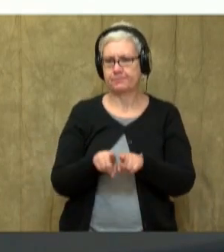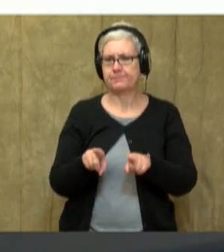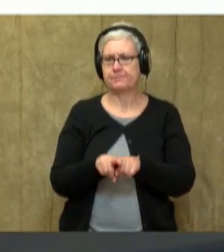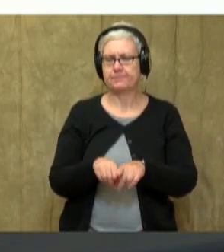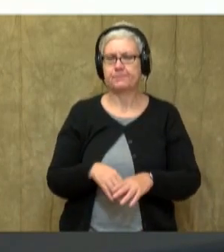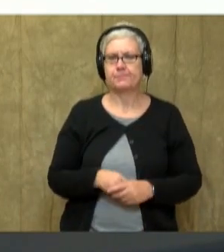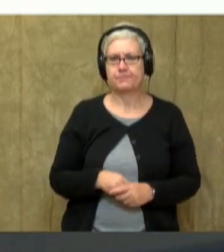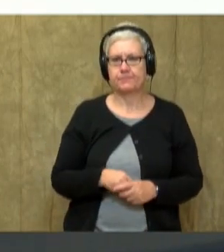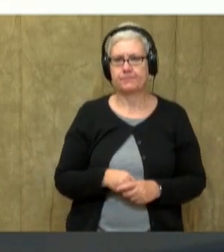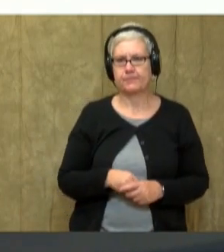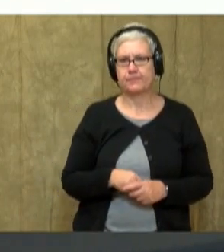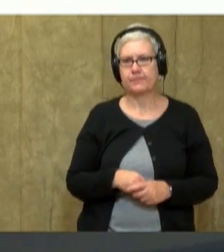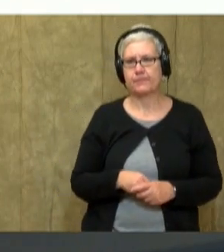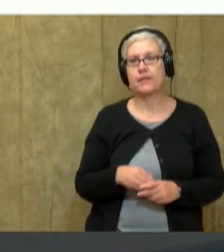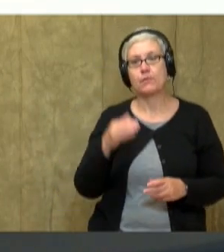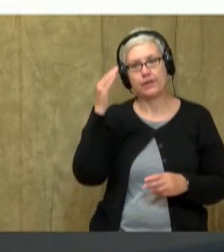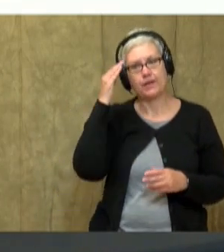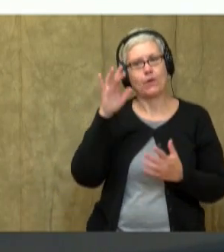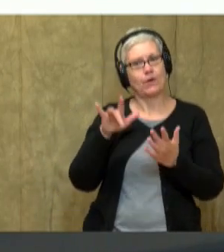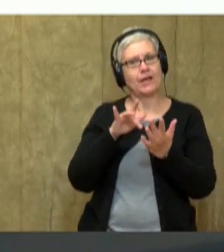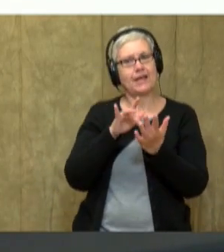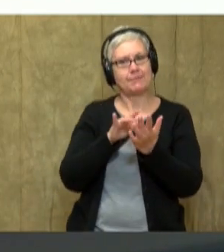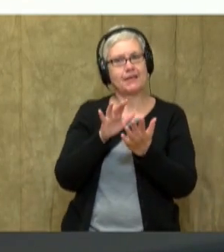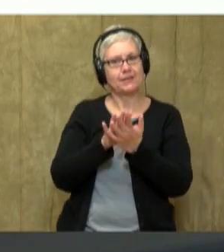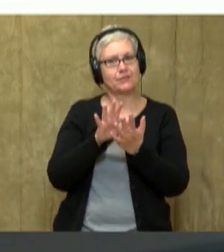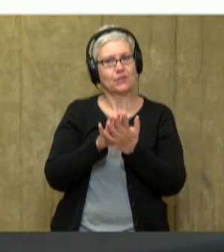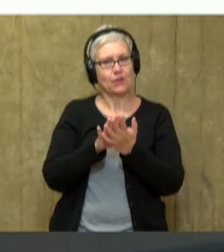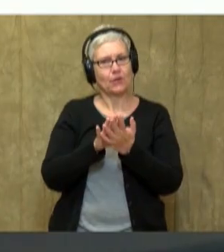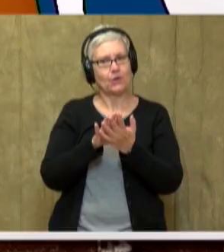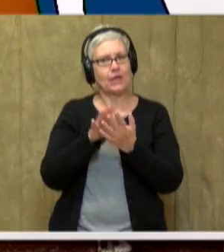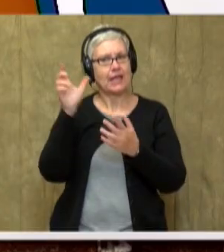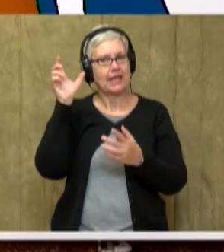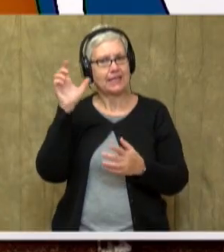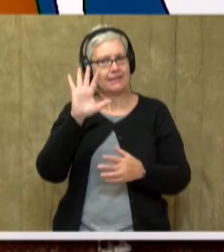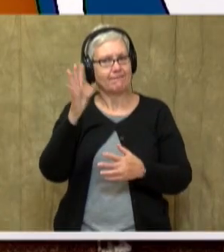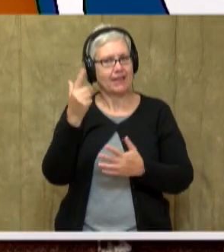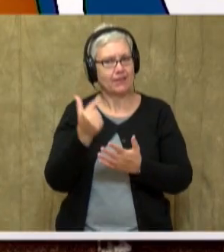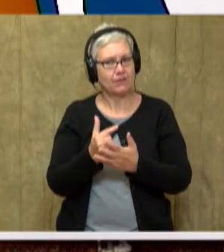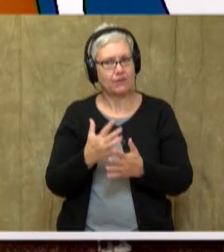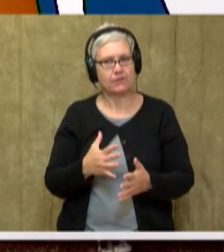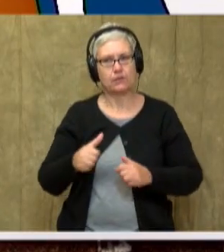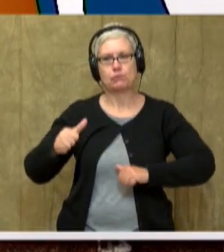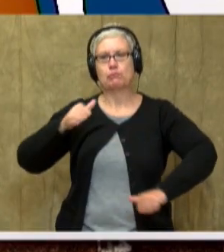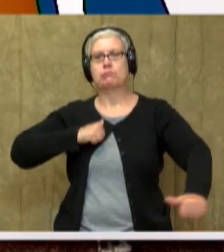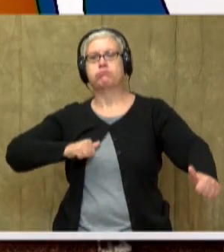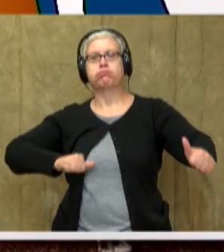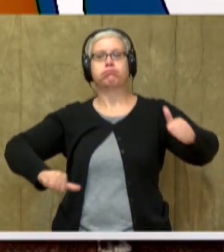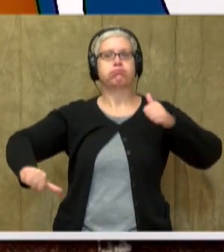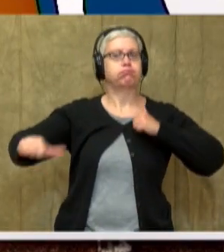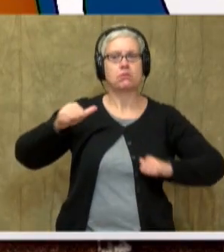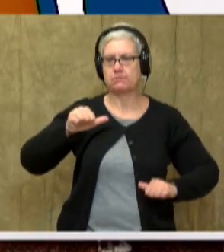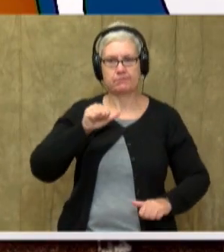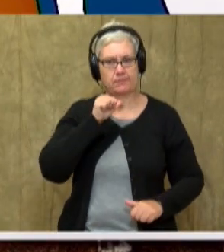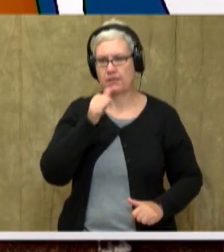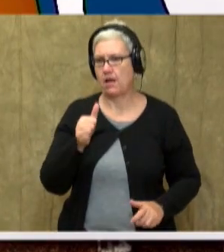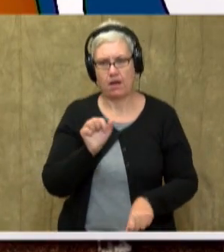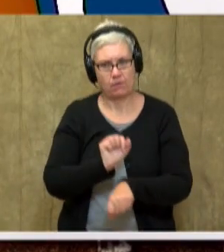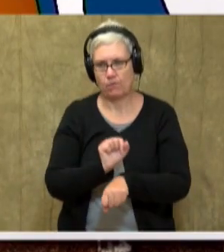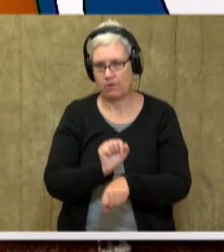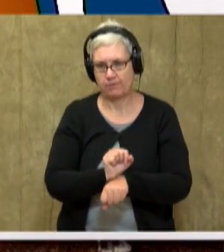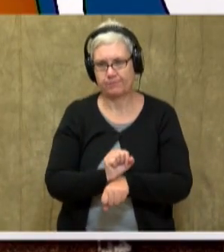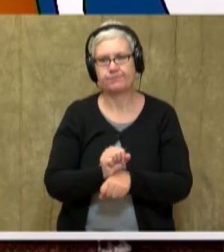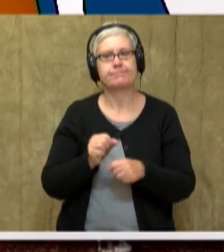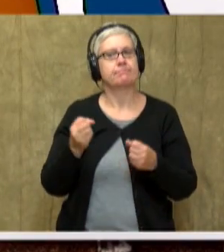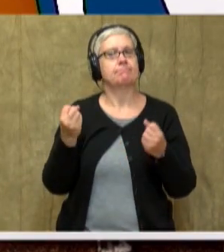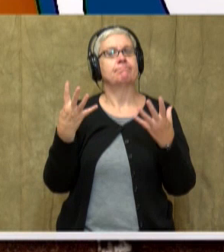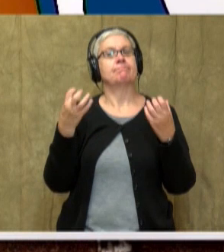thing, and we know this happens a lot in middle school, so you fifth graders, you really need to listen to this. Drama doesn't work. That'll get you in more